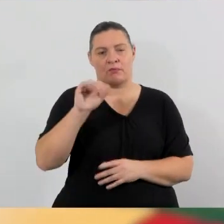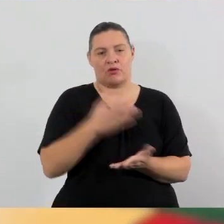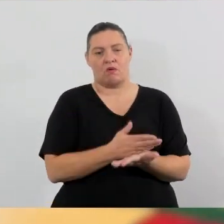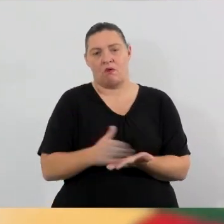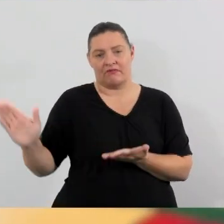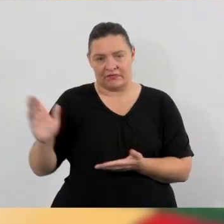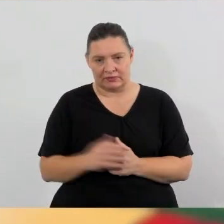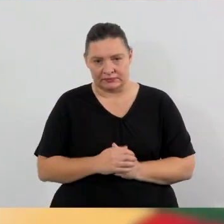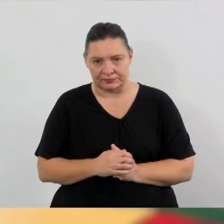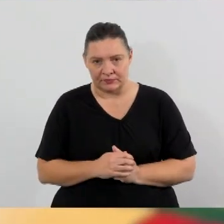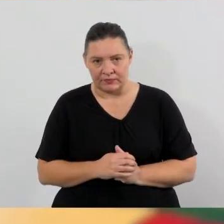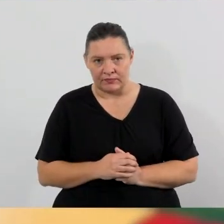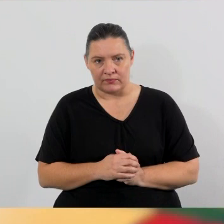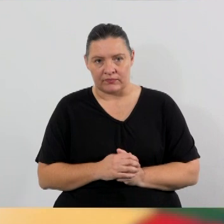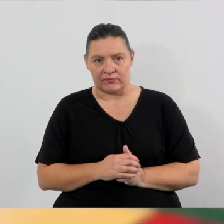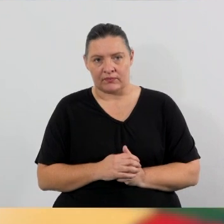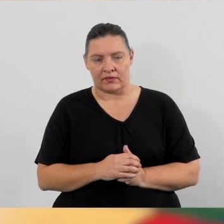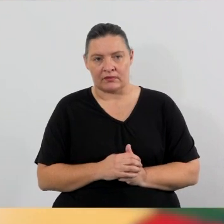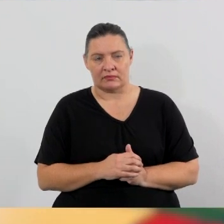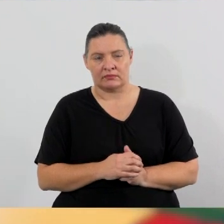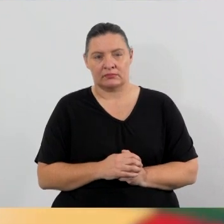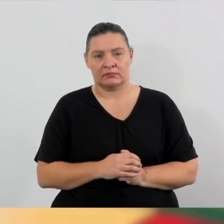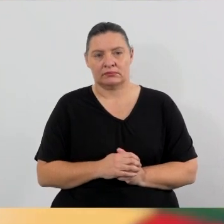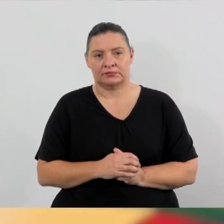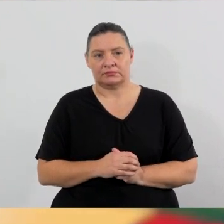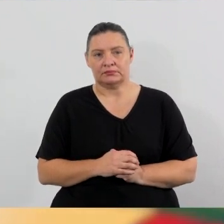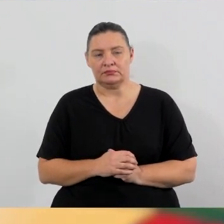the primary consumers from this food pyramid.